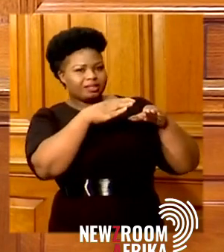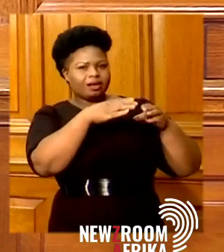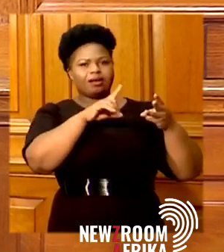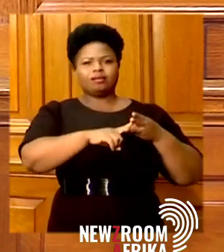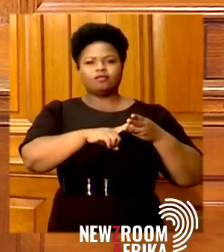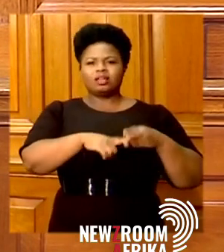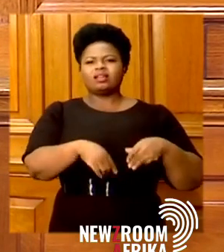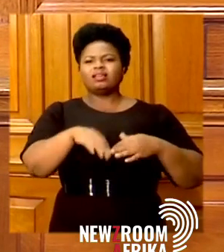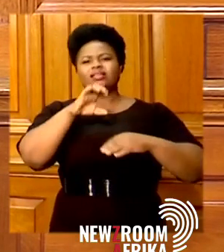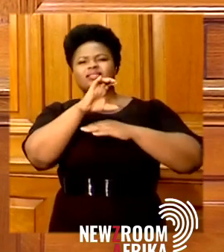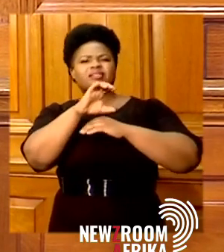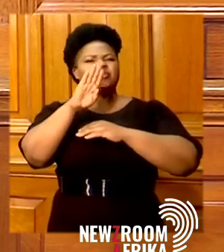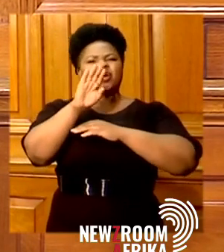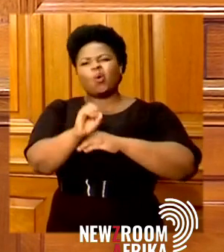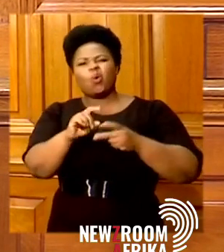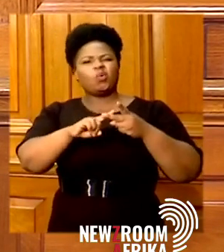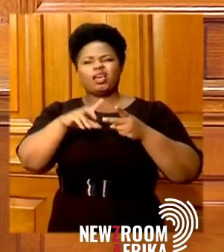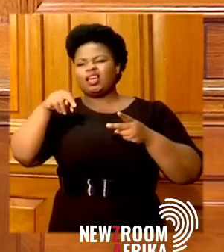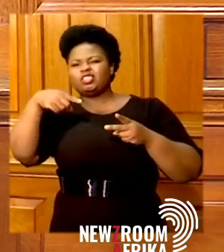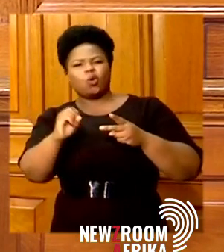and community-based organizations.